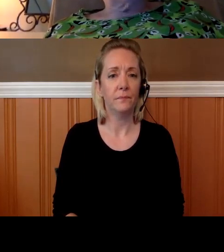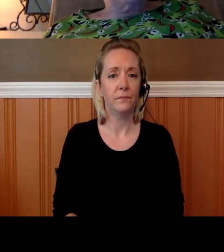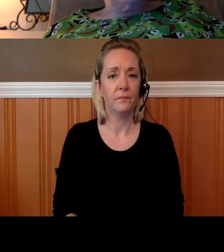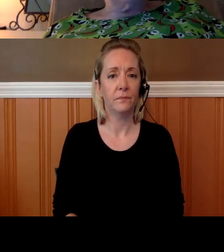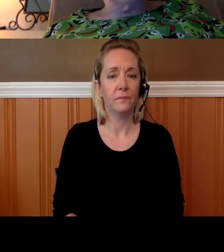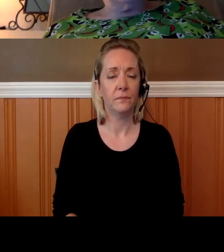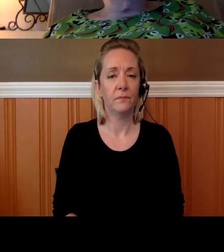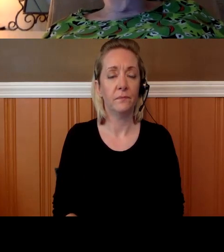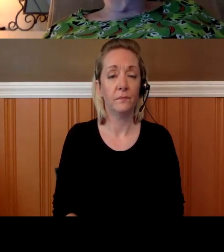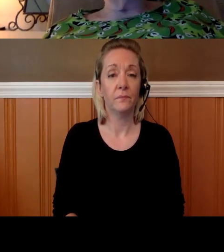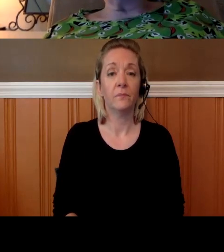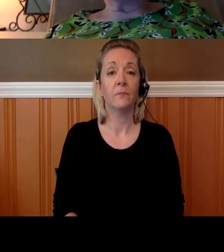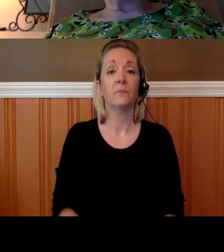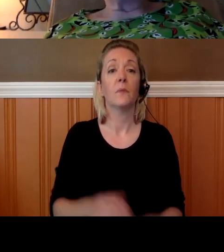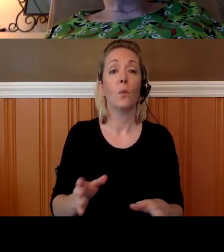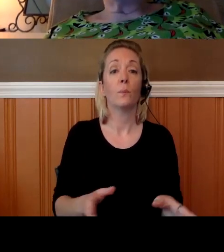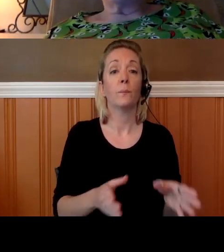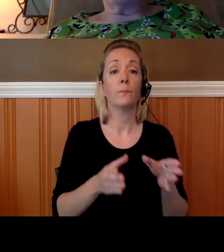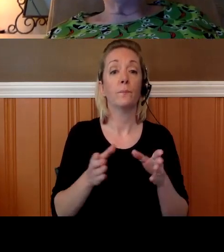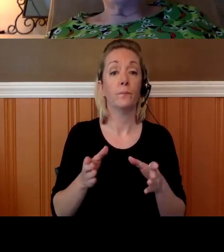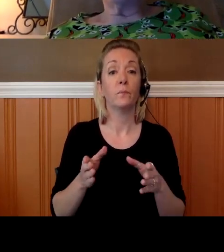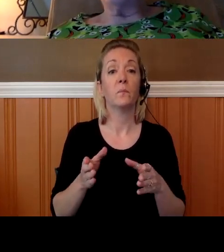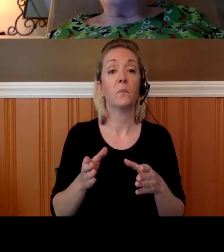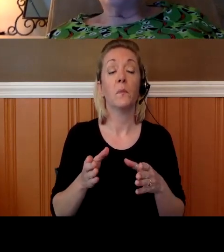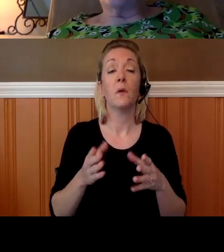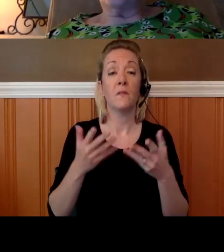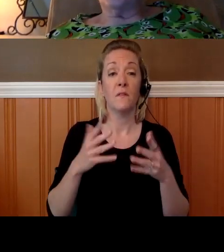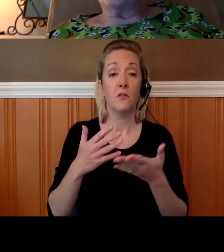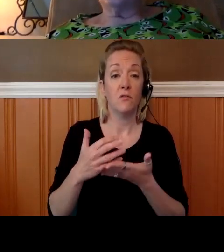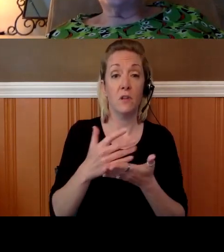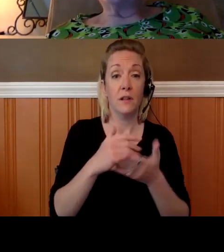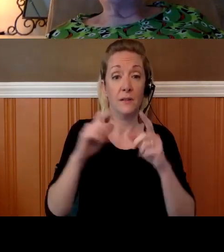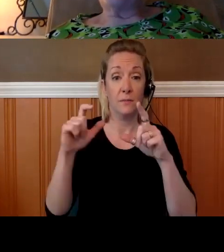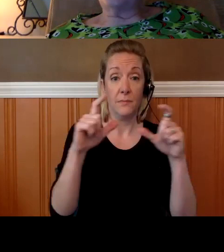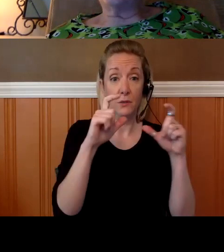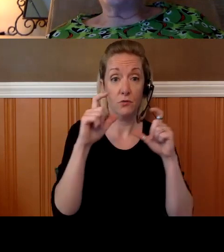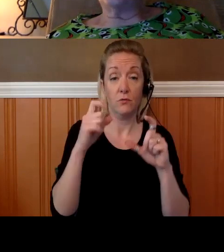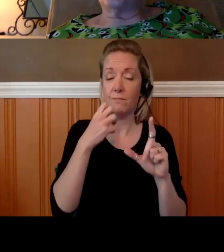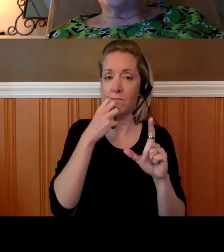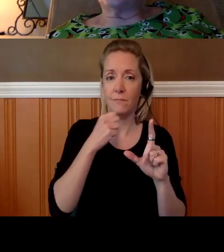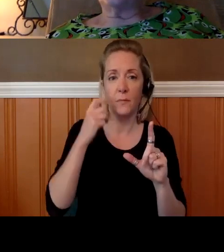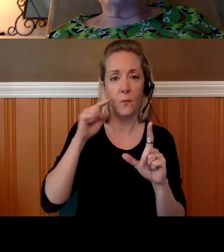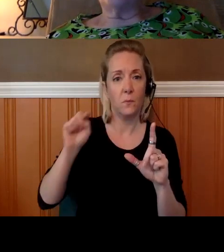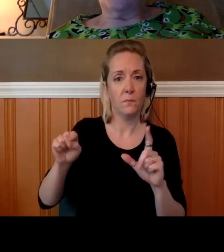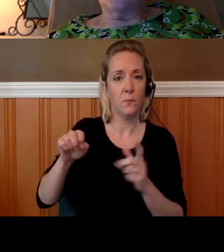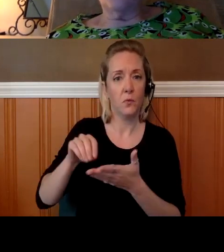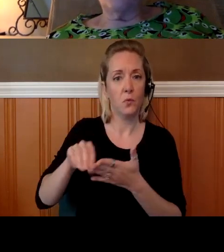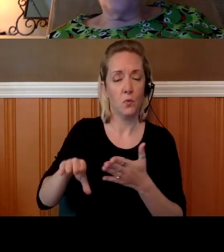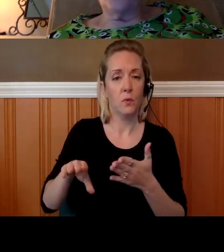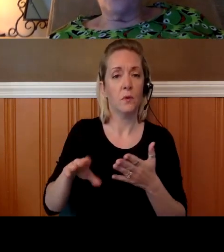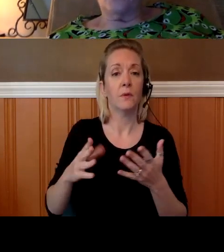The next thing, once we have photographs that are meaningful, is we need to make sure that those